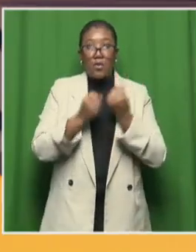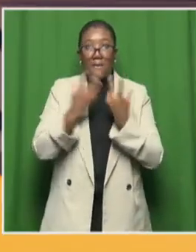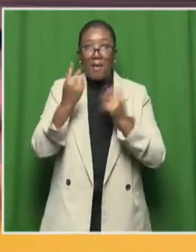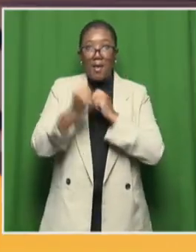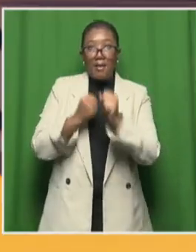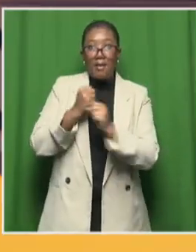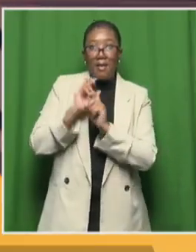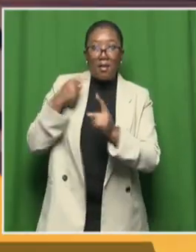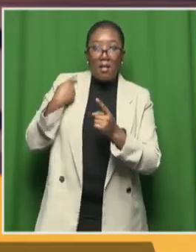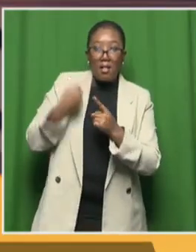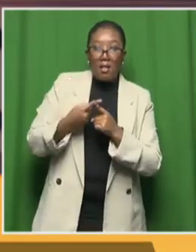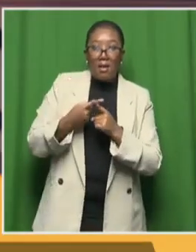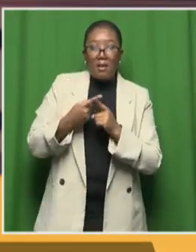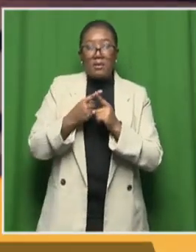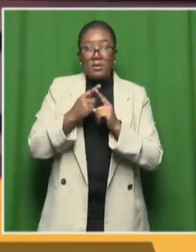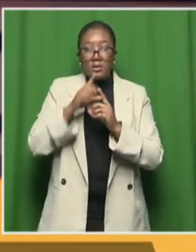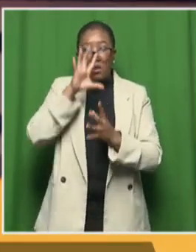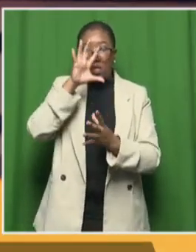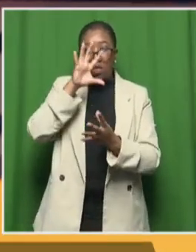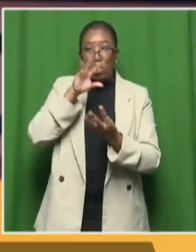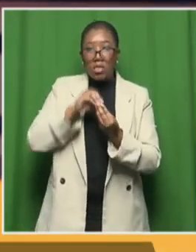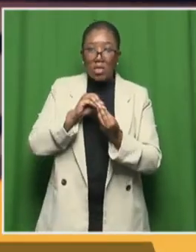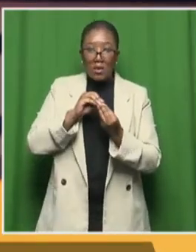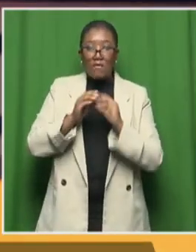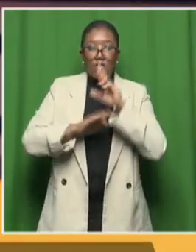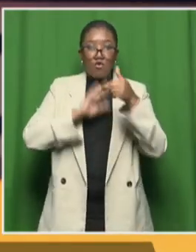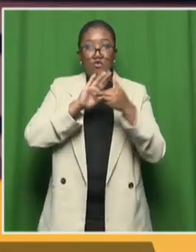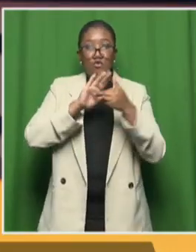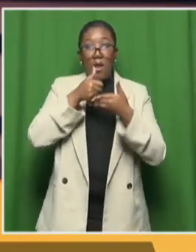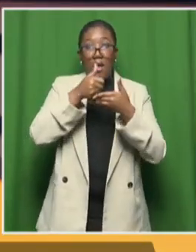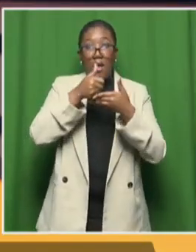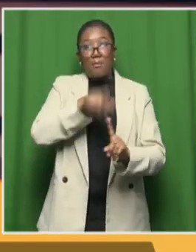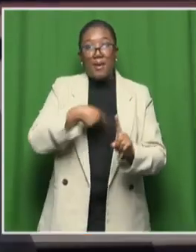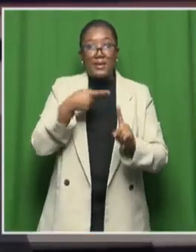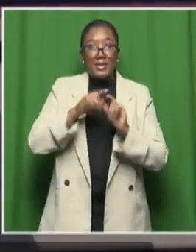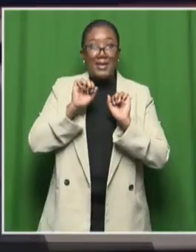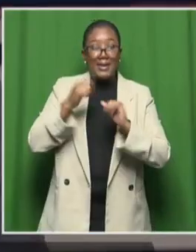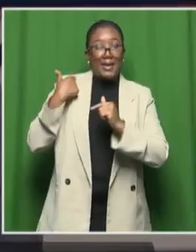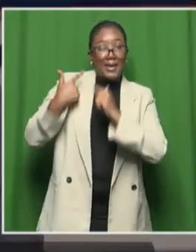say that all played a role in his legacy? Well, I think